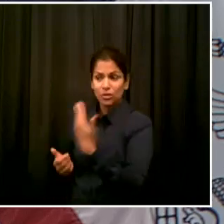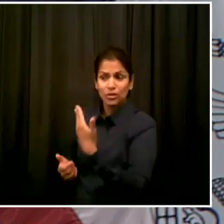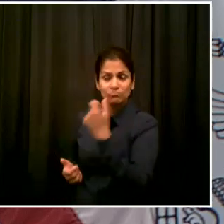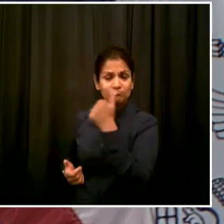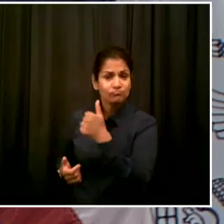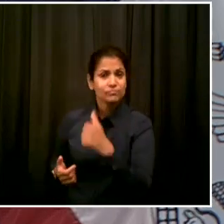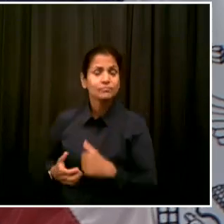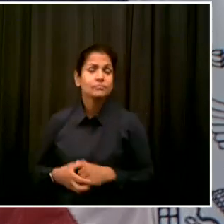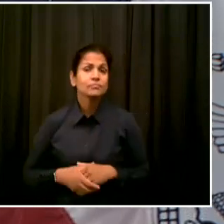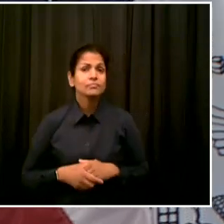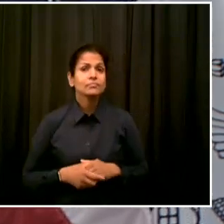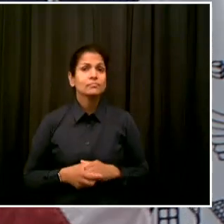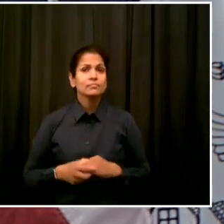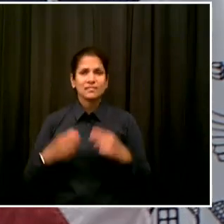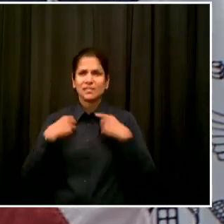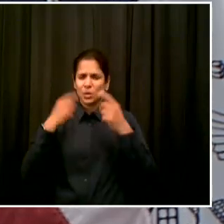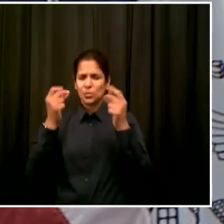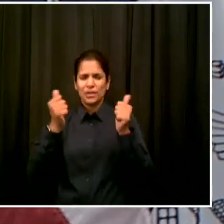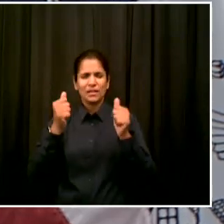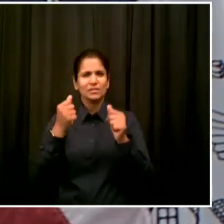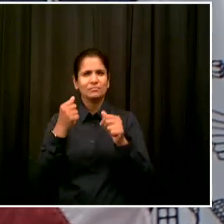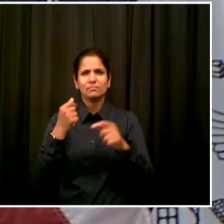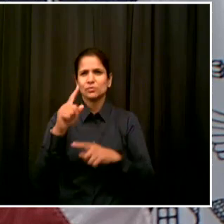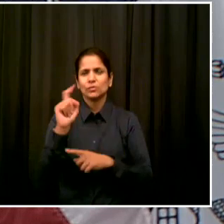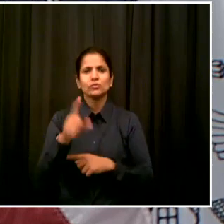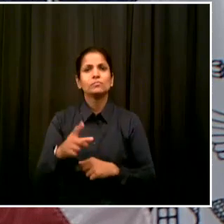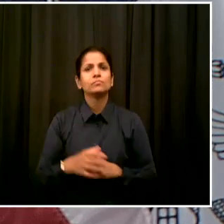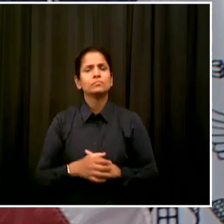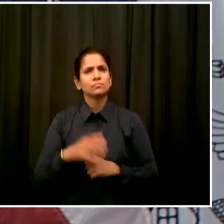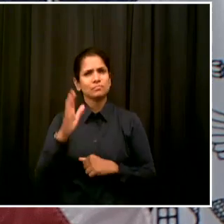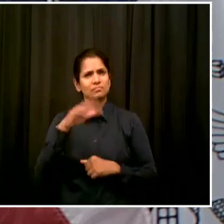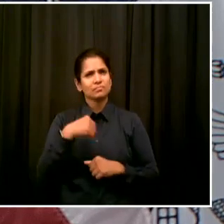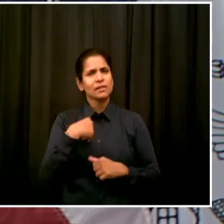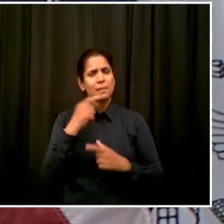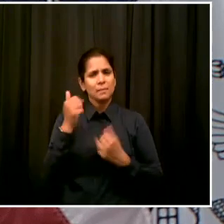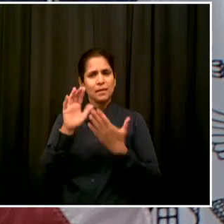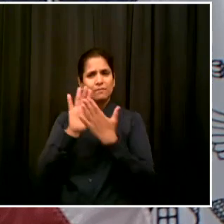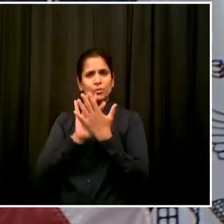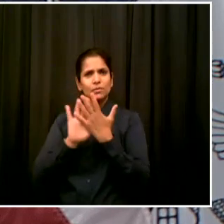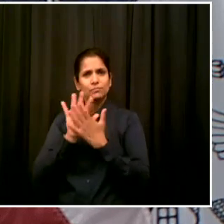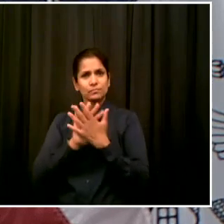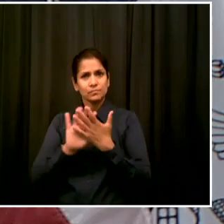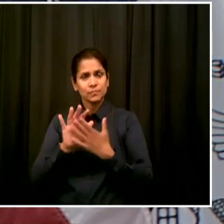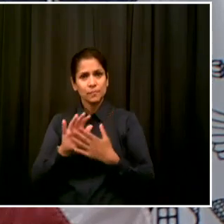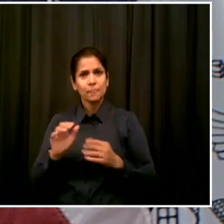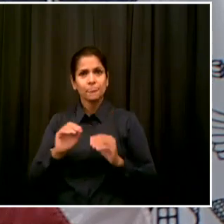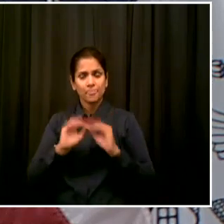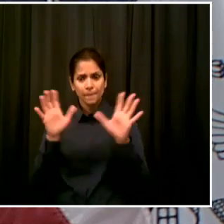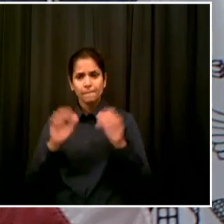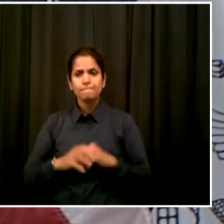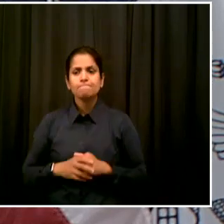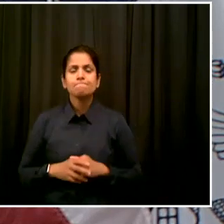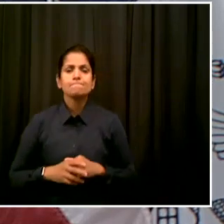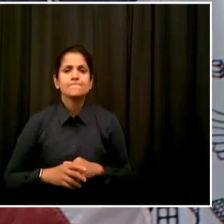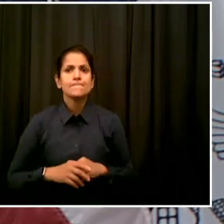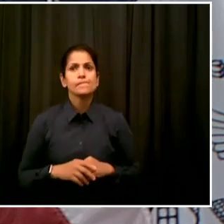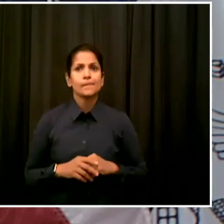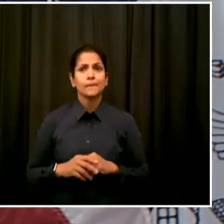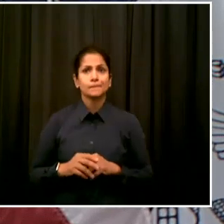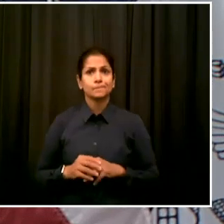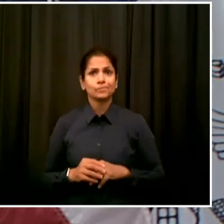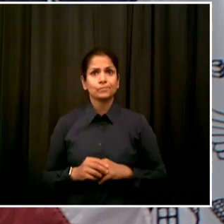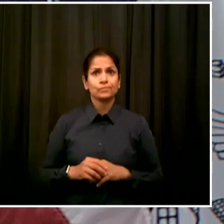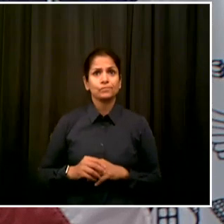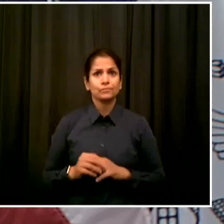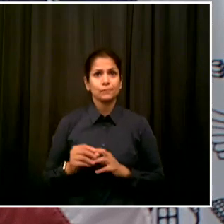could connect two dots for me that are confusing. So, nationwide, since the killing of George Floyd, there have been 66